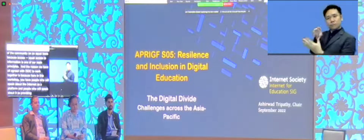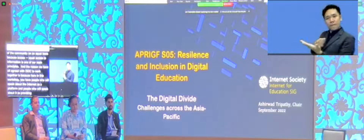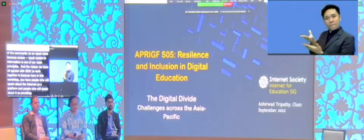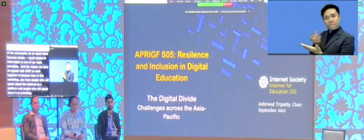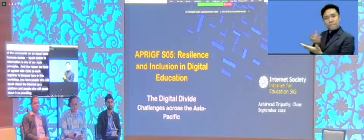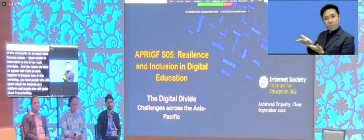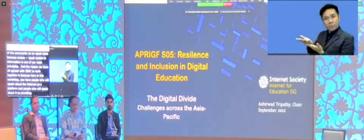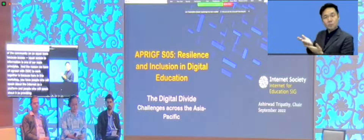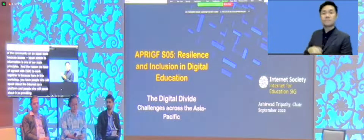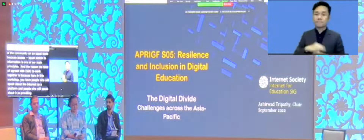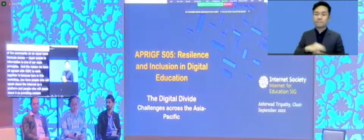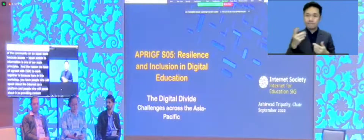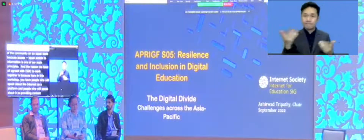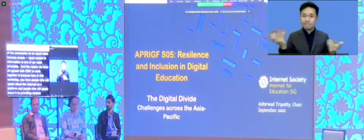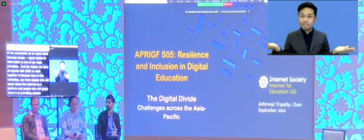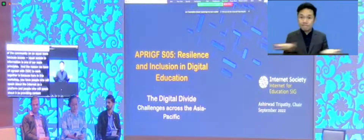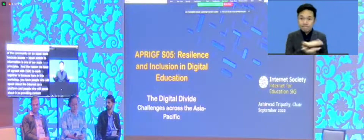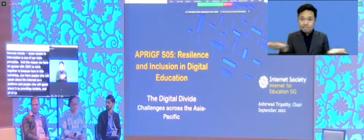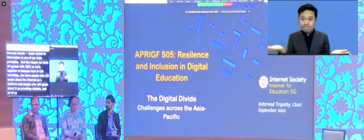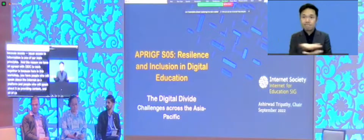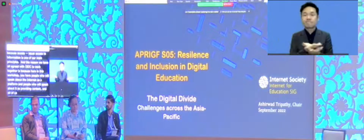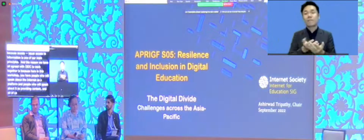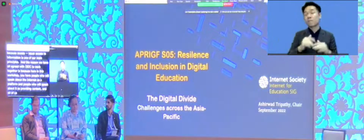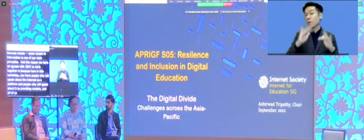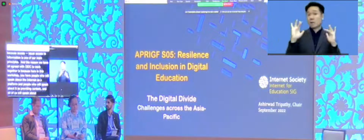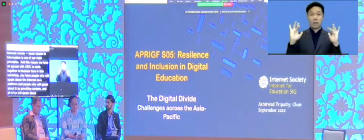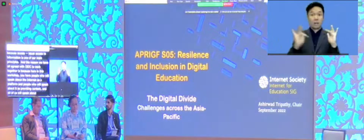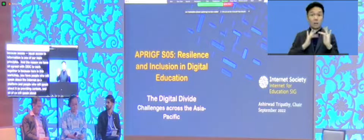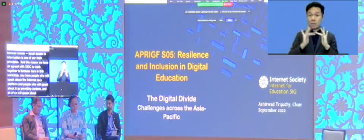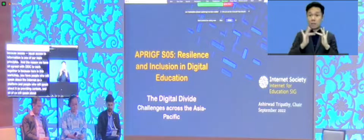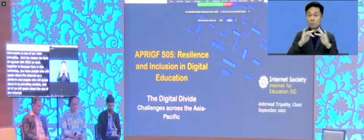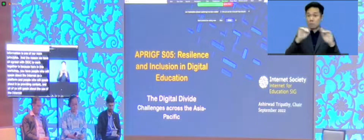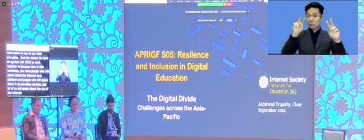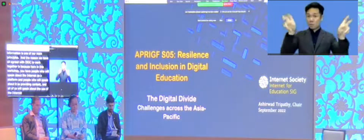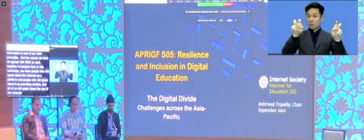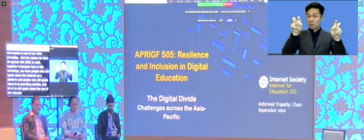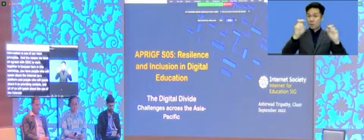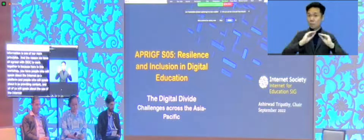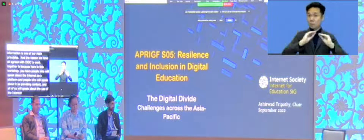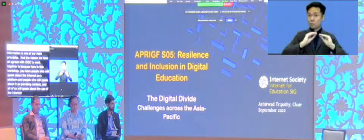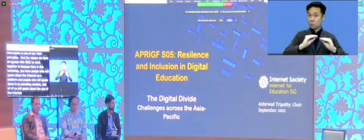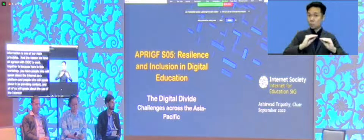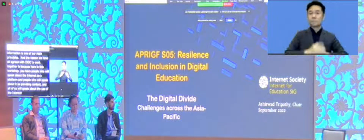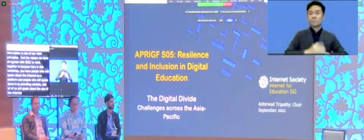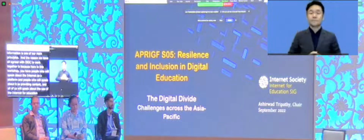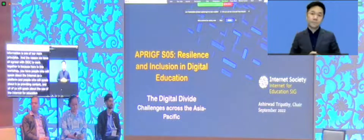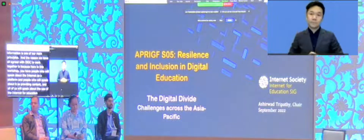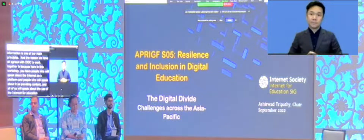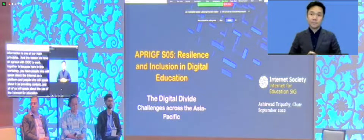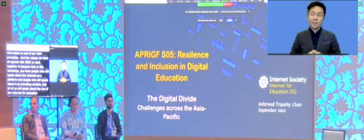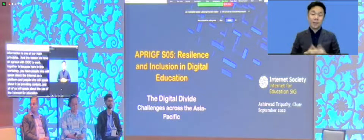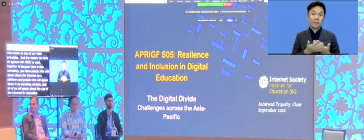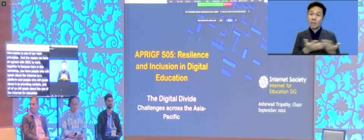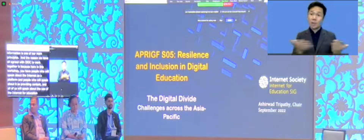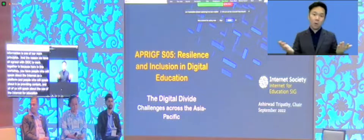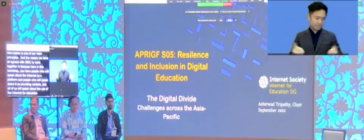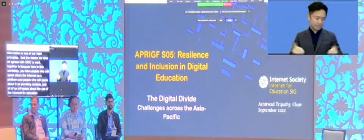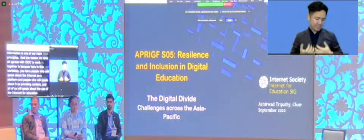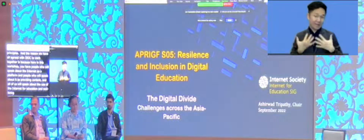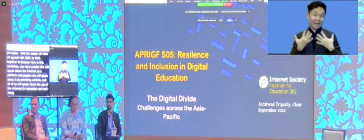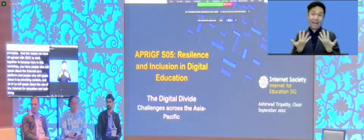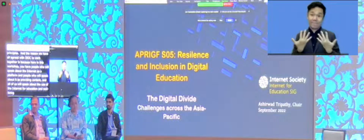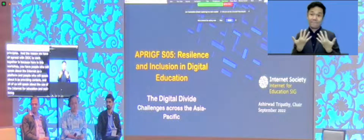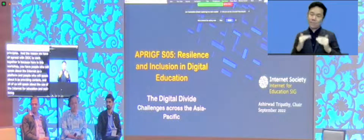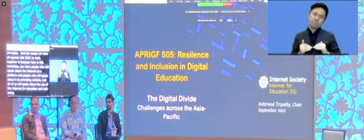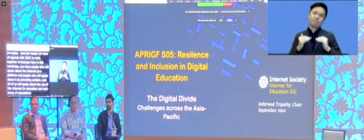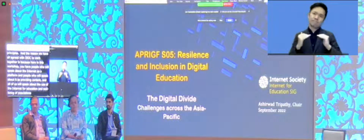speak about the use of the internet for education and well-being of populations, well-being for